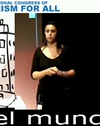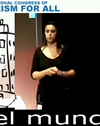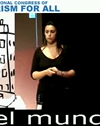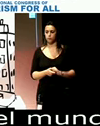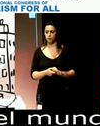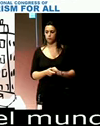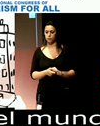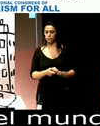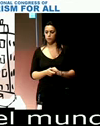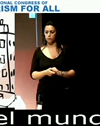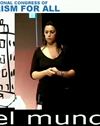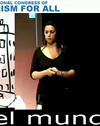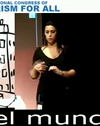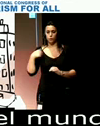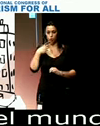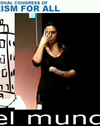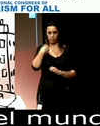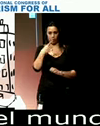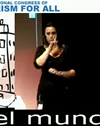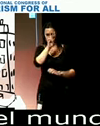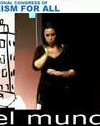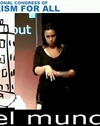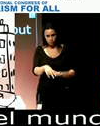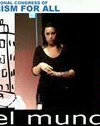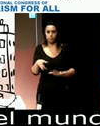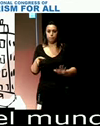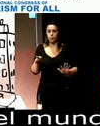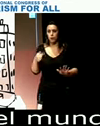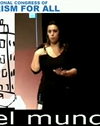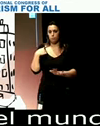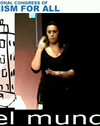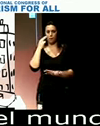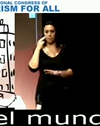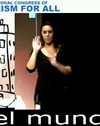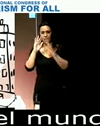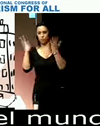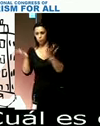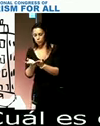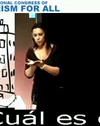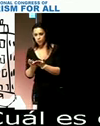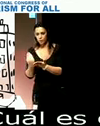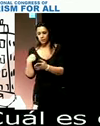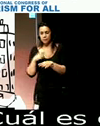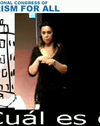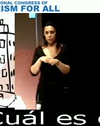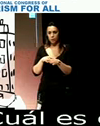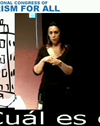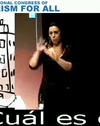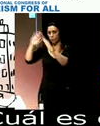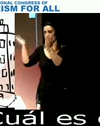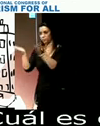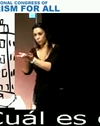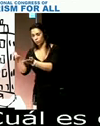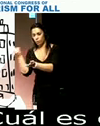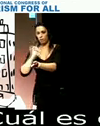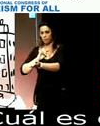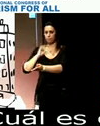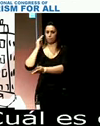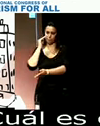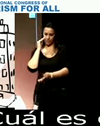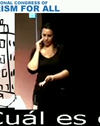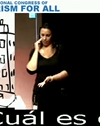world, but sometimes the world is fearing me, and because I'm a little alien. And that alien